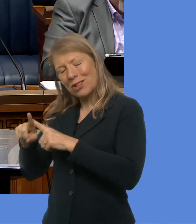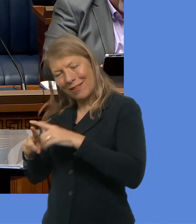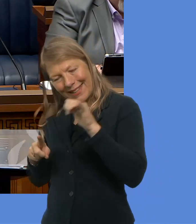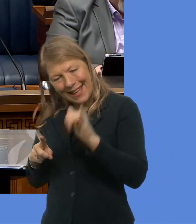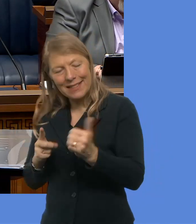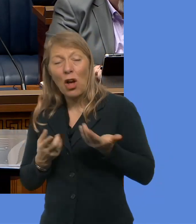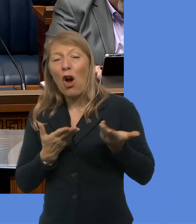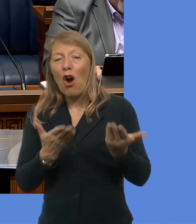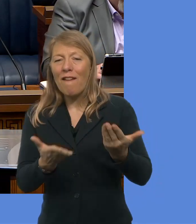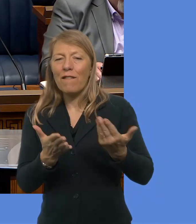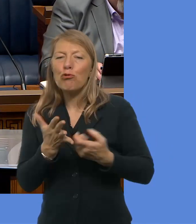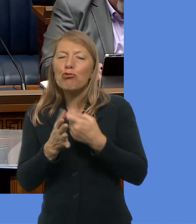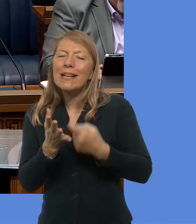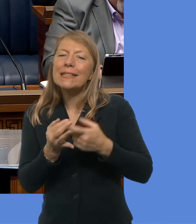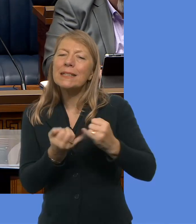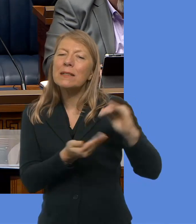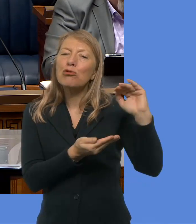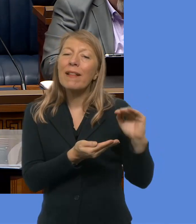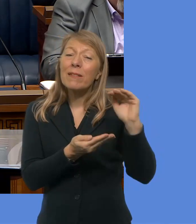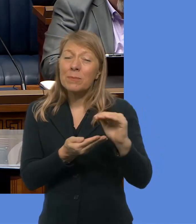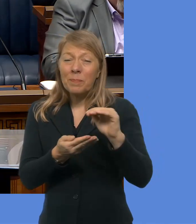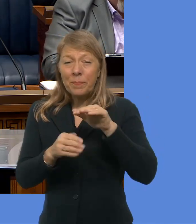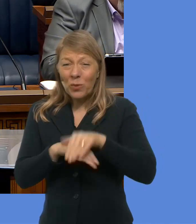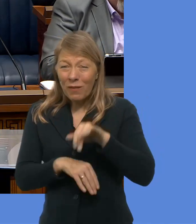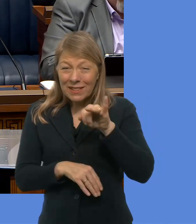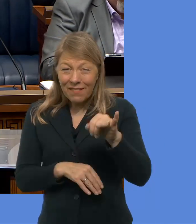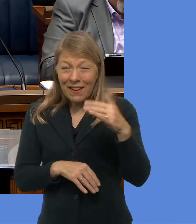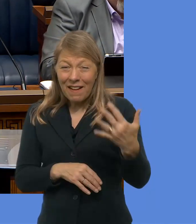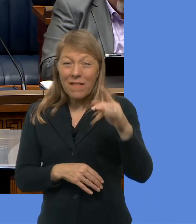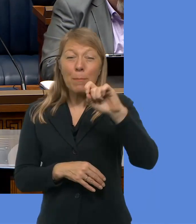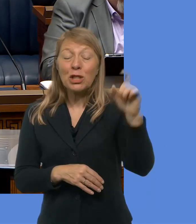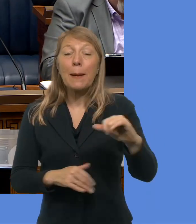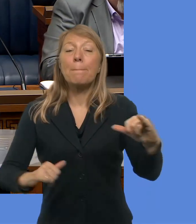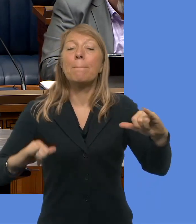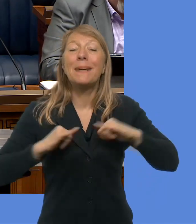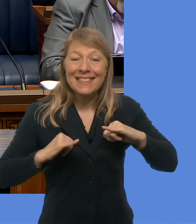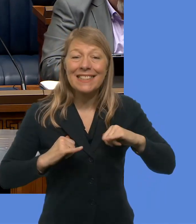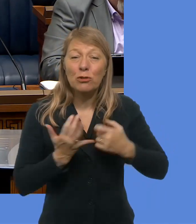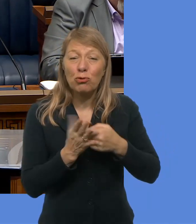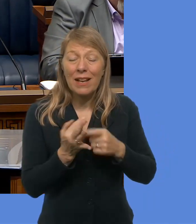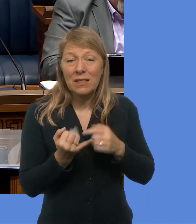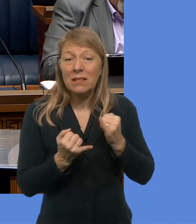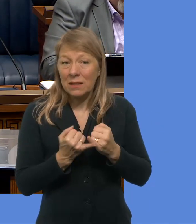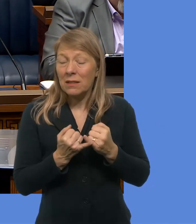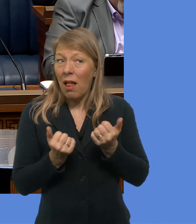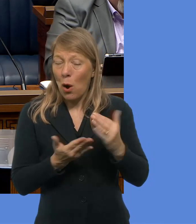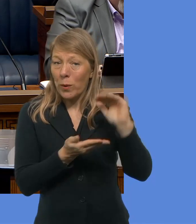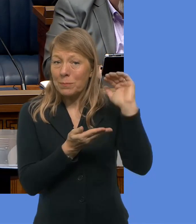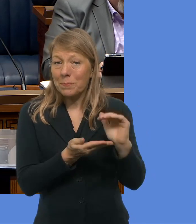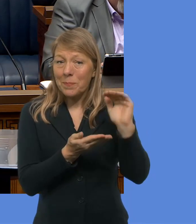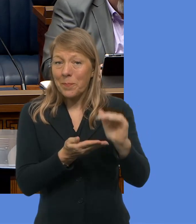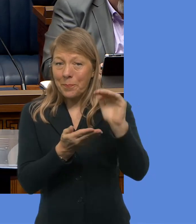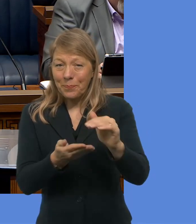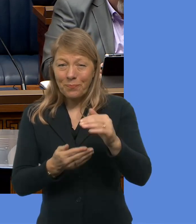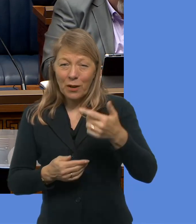system. Over 75% of all business ratepayers are awarded some form of support in the region of £247